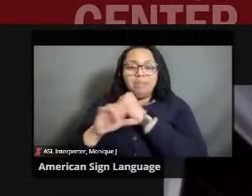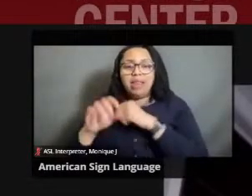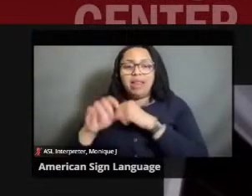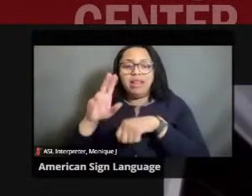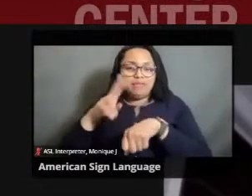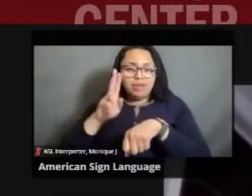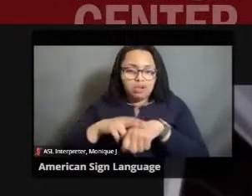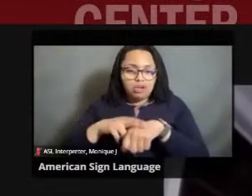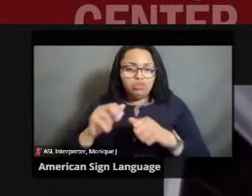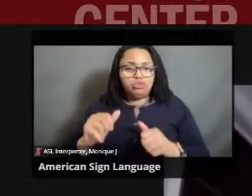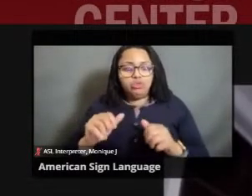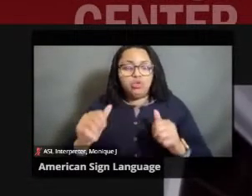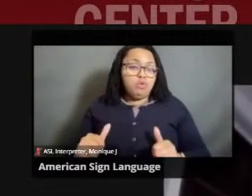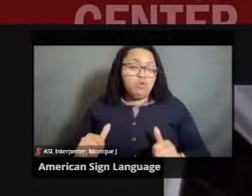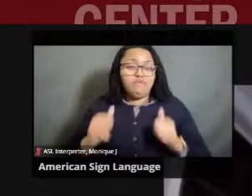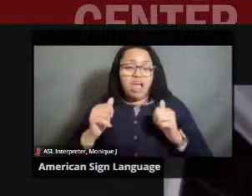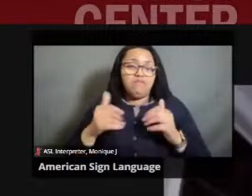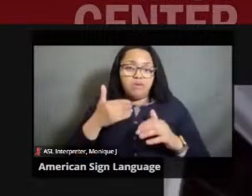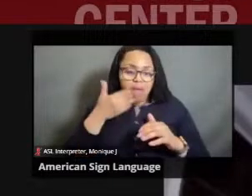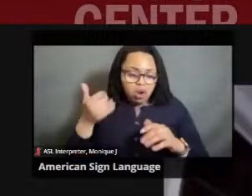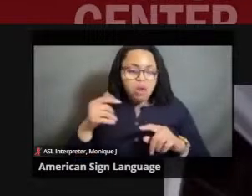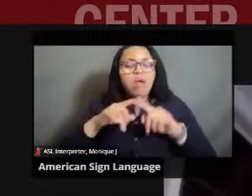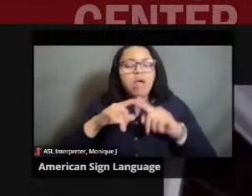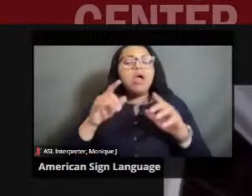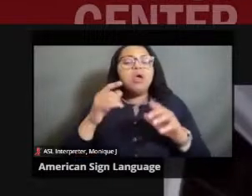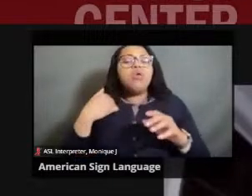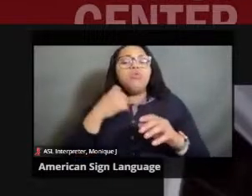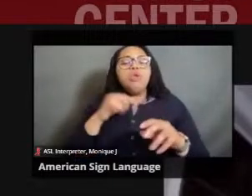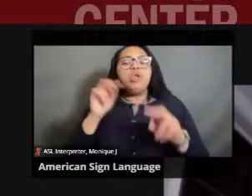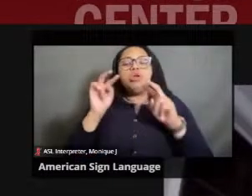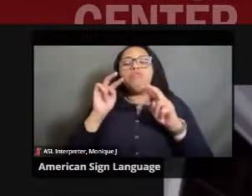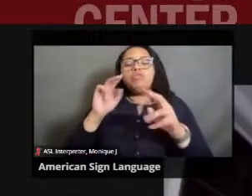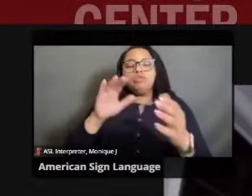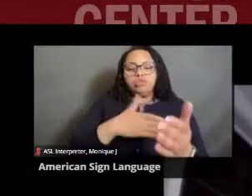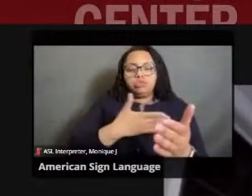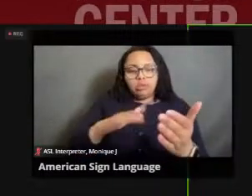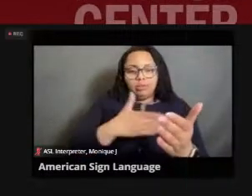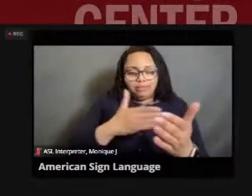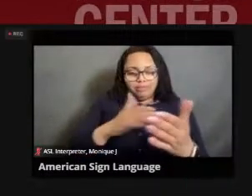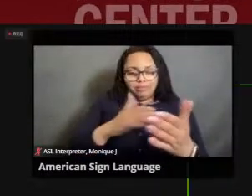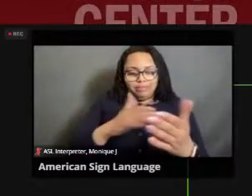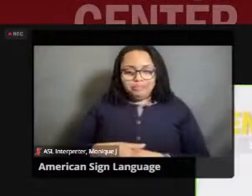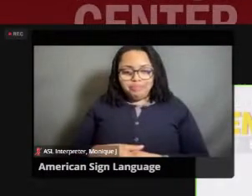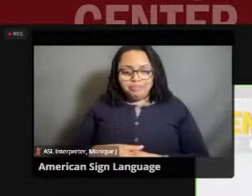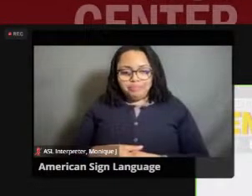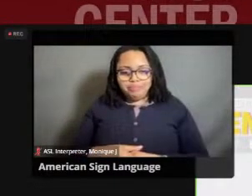California. We look forward to this song by Anu, Ceasefire Now.